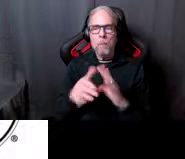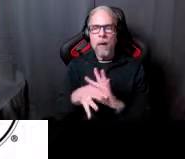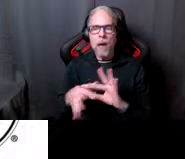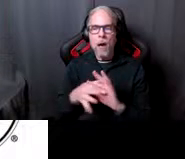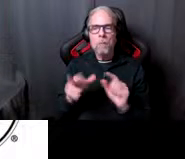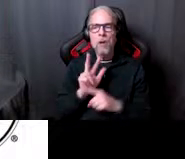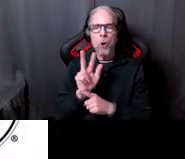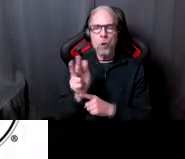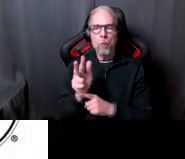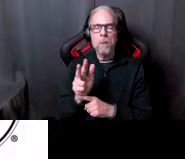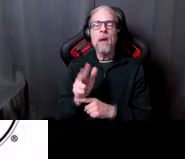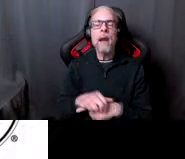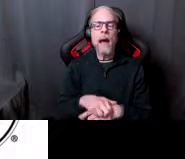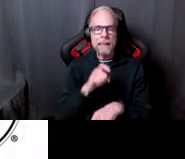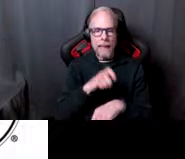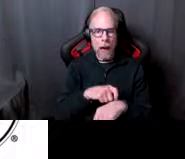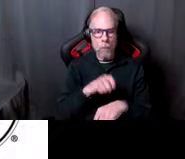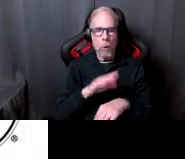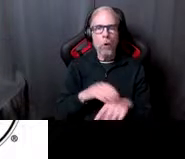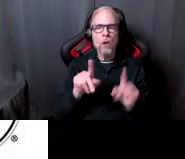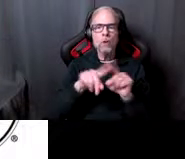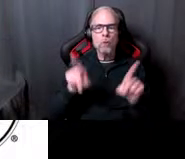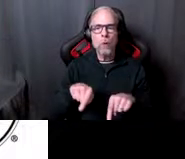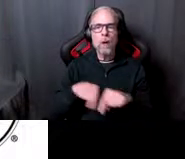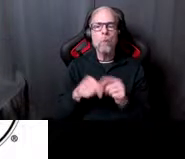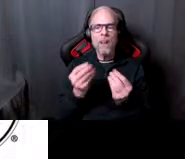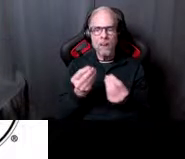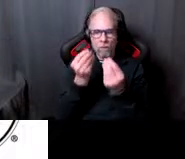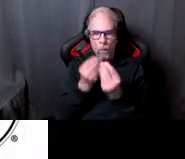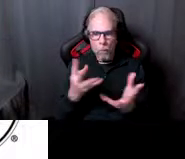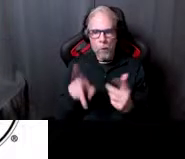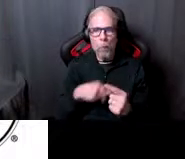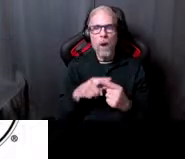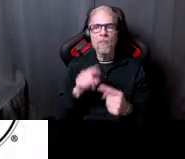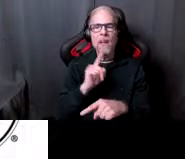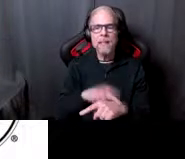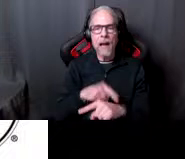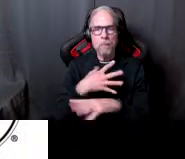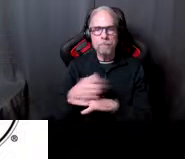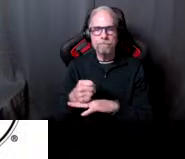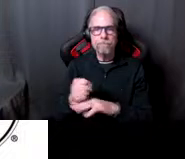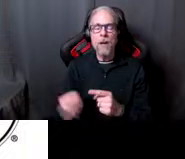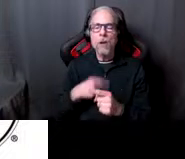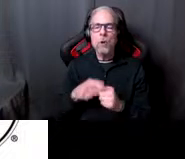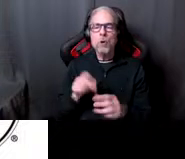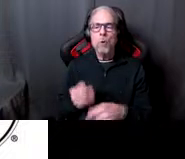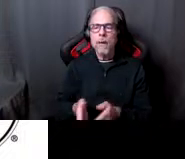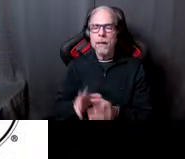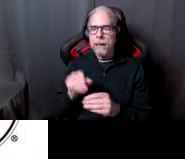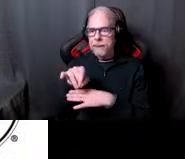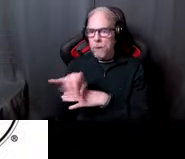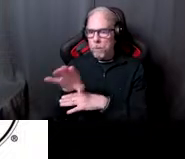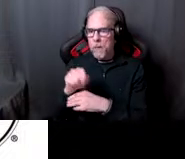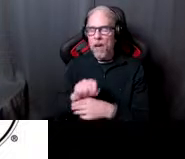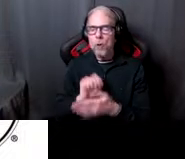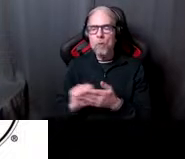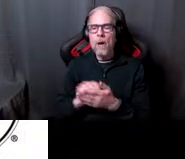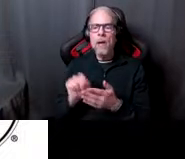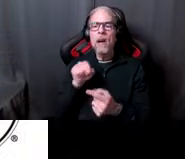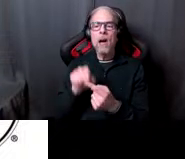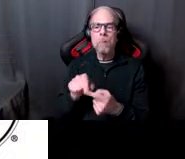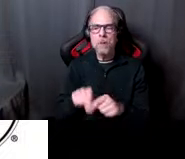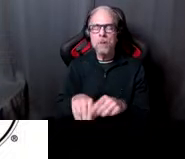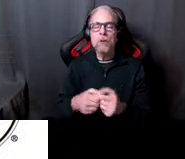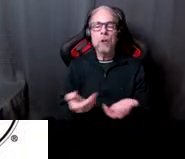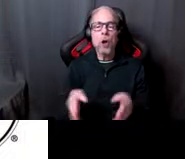on the screen will let you know when the time has expired. Again, you may submit written comments up until the close of the public comment